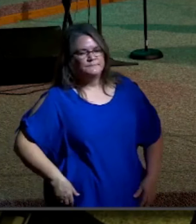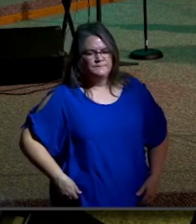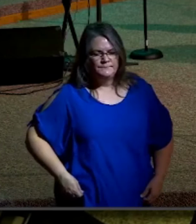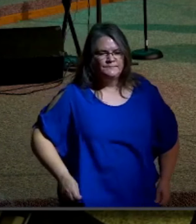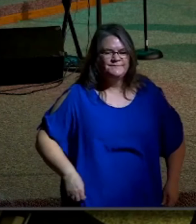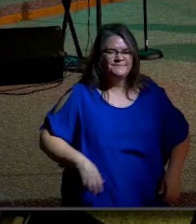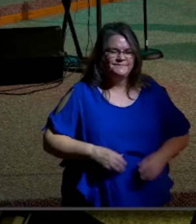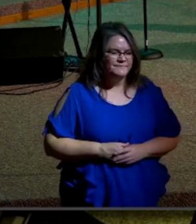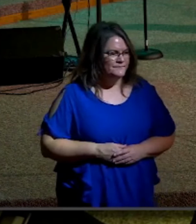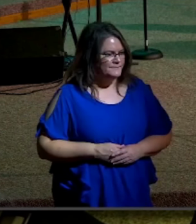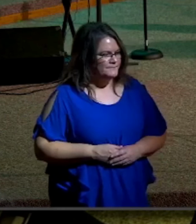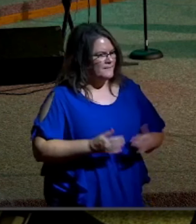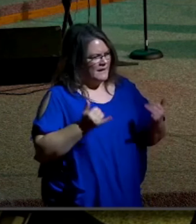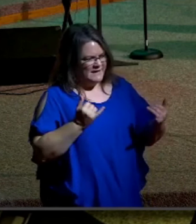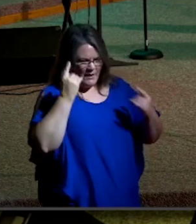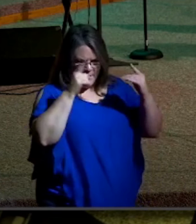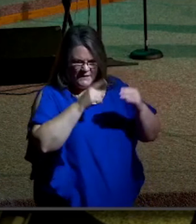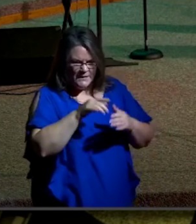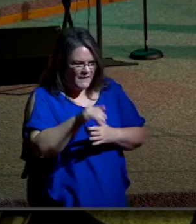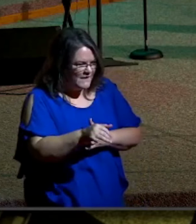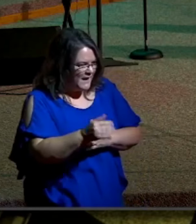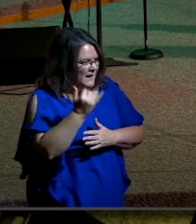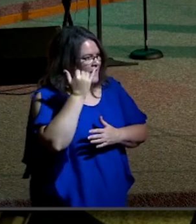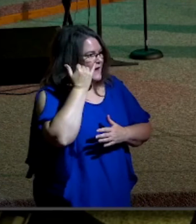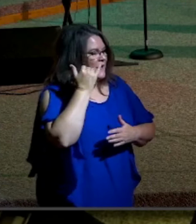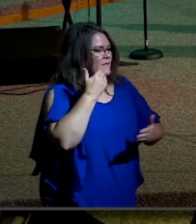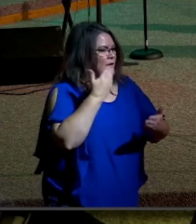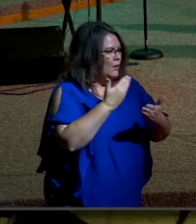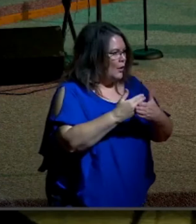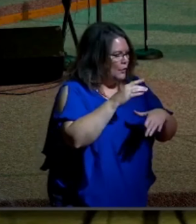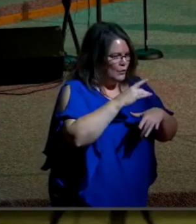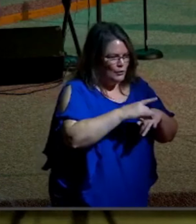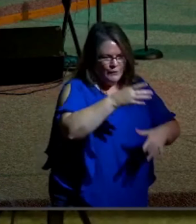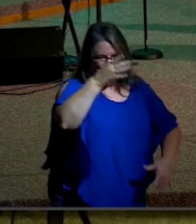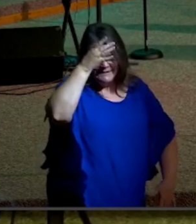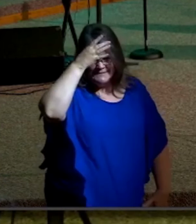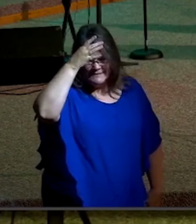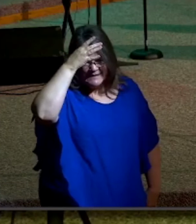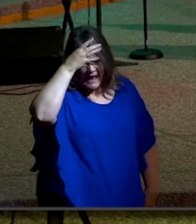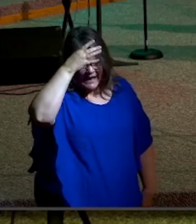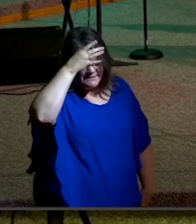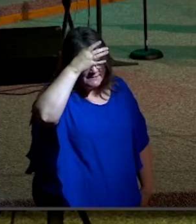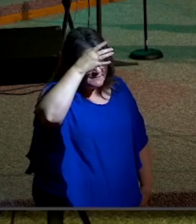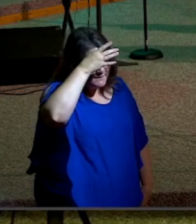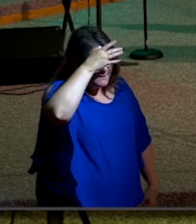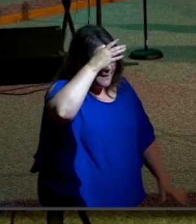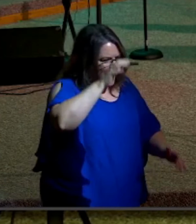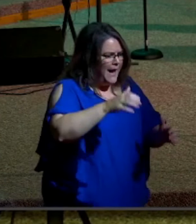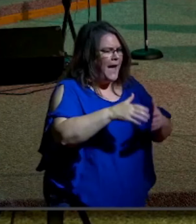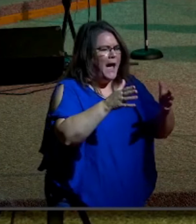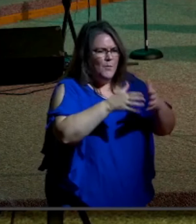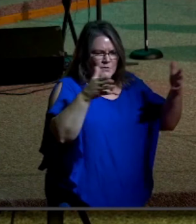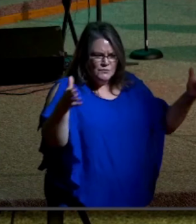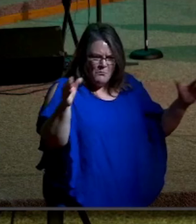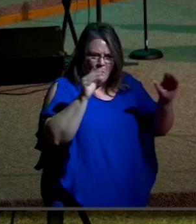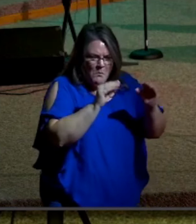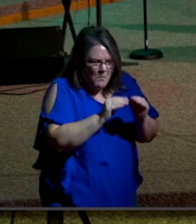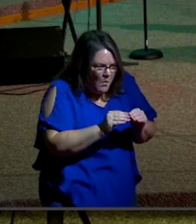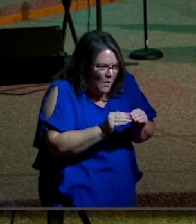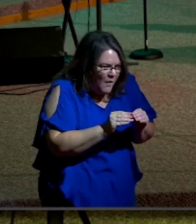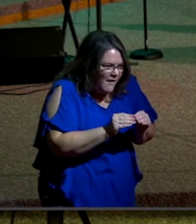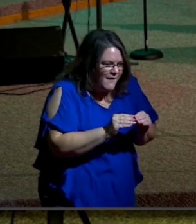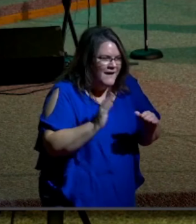Now, I mean, just think about that. If there are good earthly dads, then how much greater is our